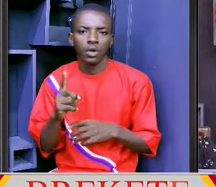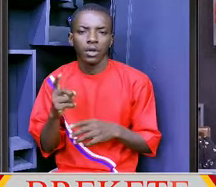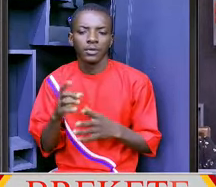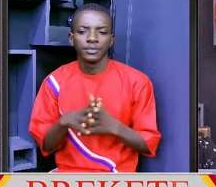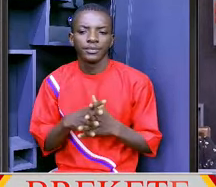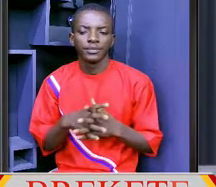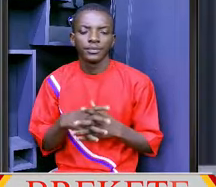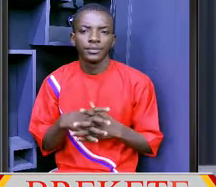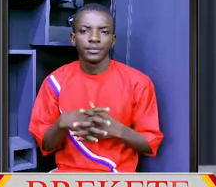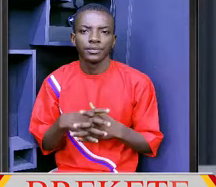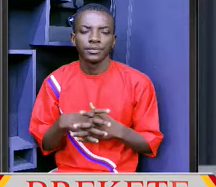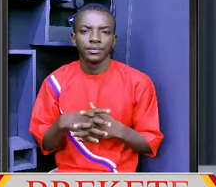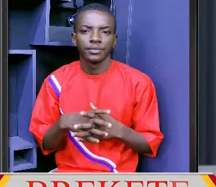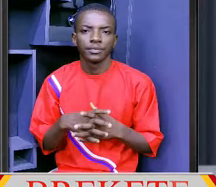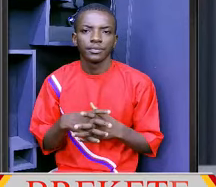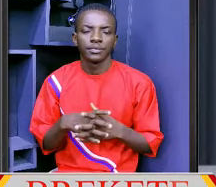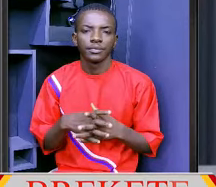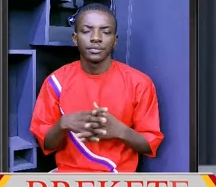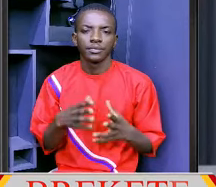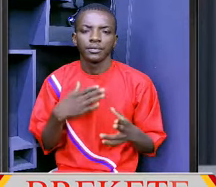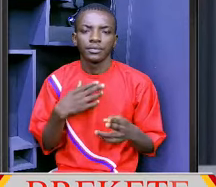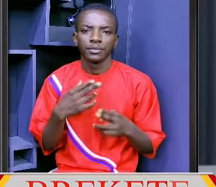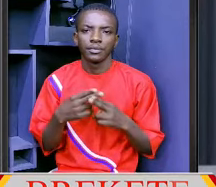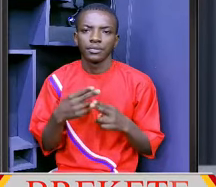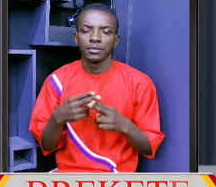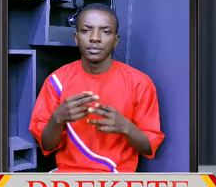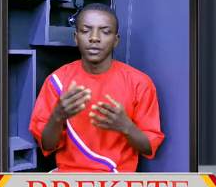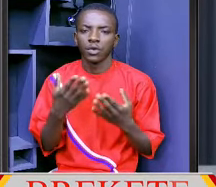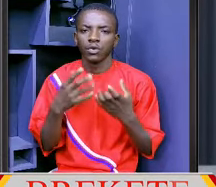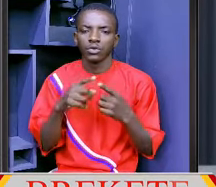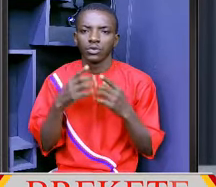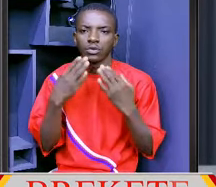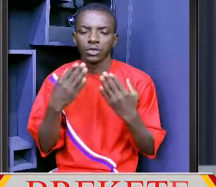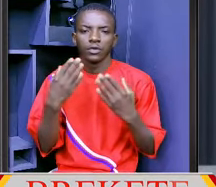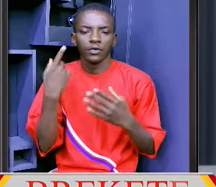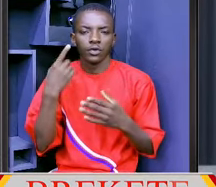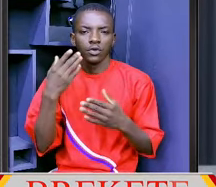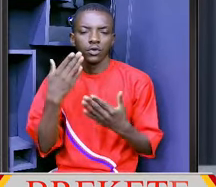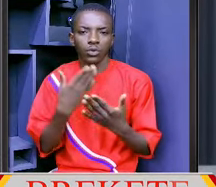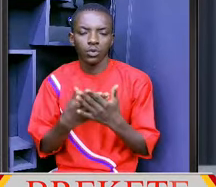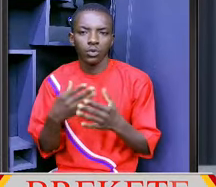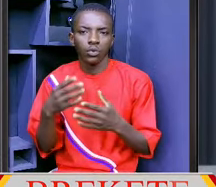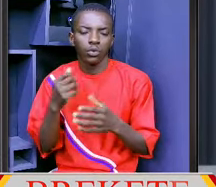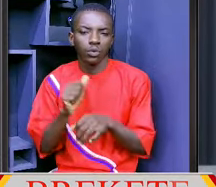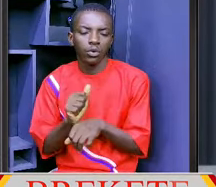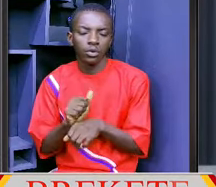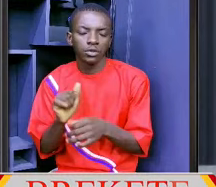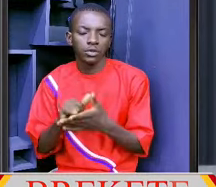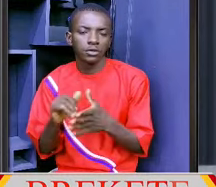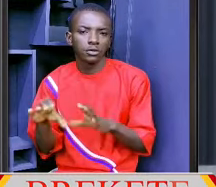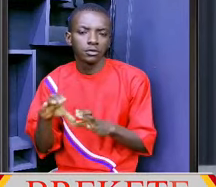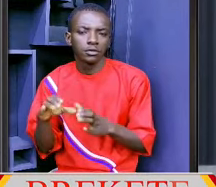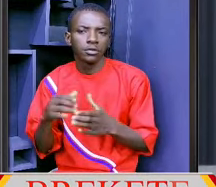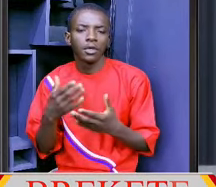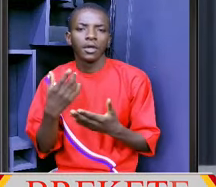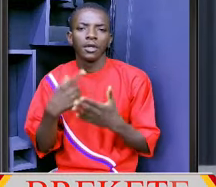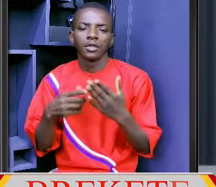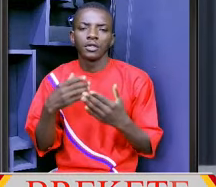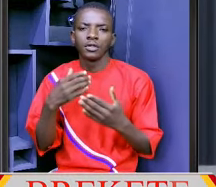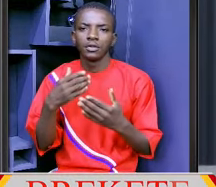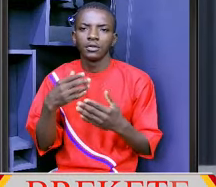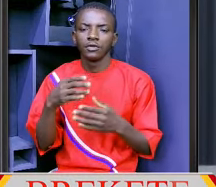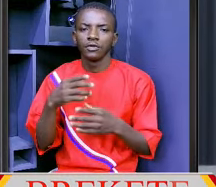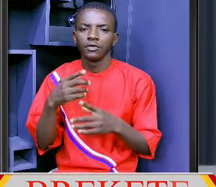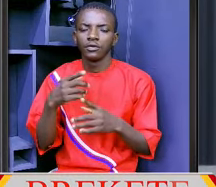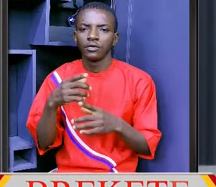TV telephone. My name is Simeon, sir. I want to thank you for the good work they do for us, sir. Simeon who? From where, sir?